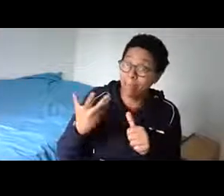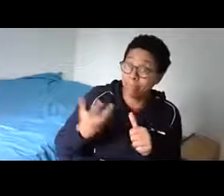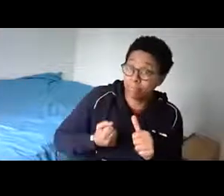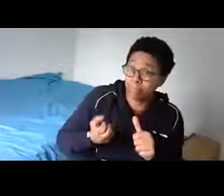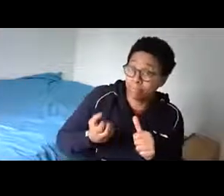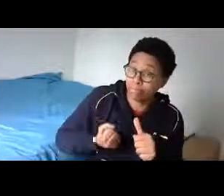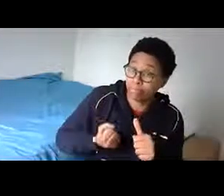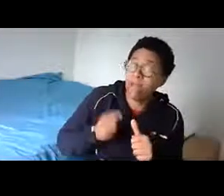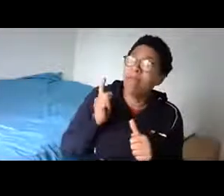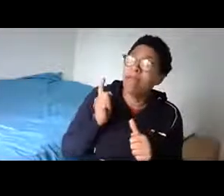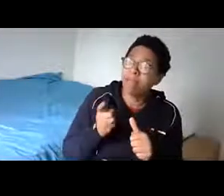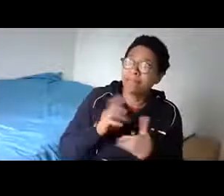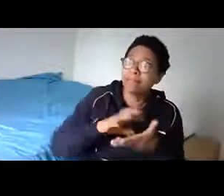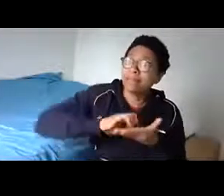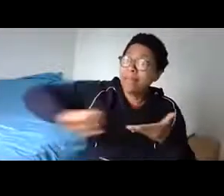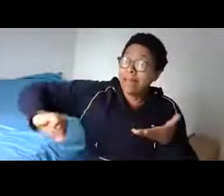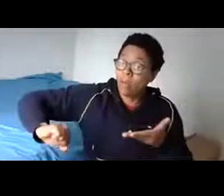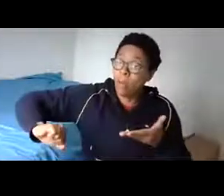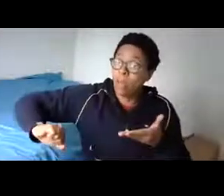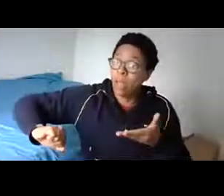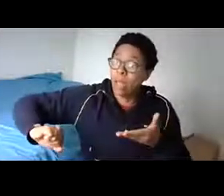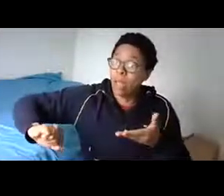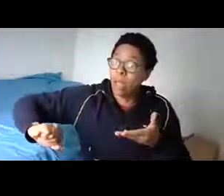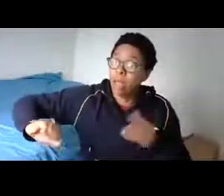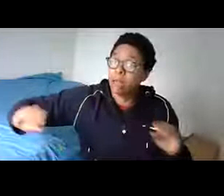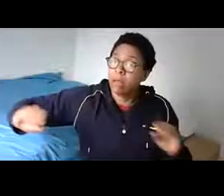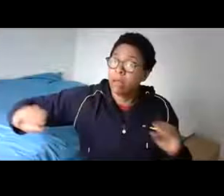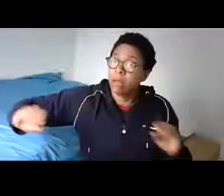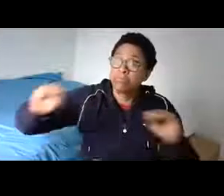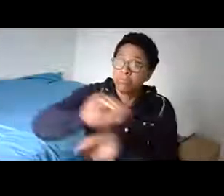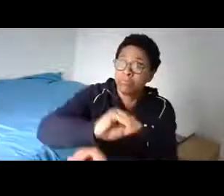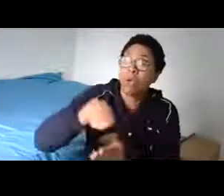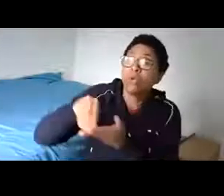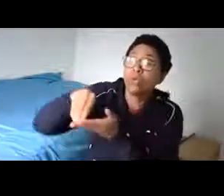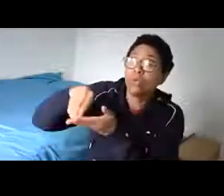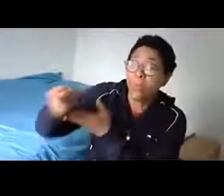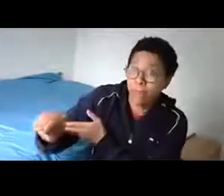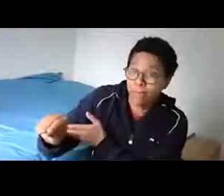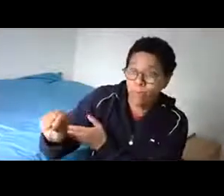people to pay for their social care. So